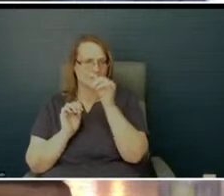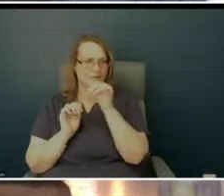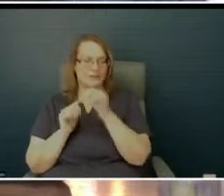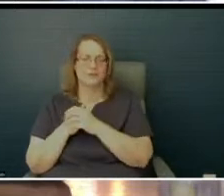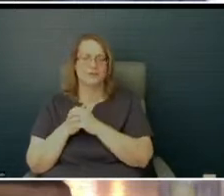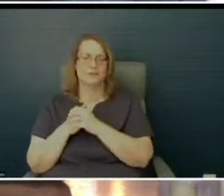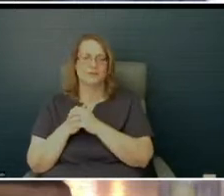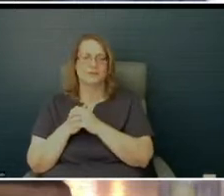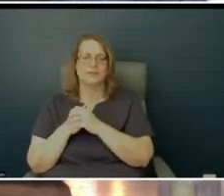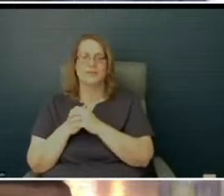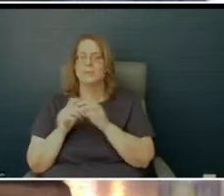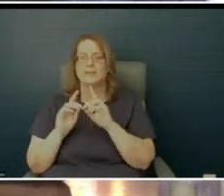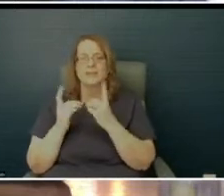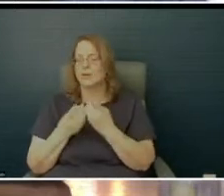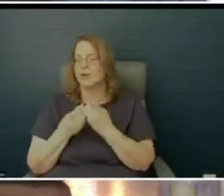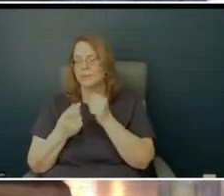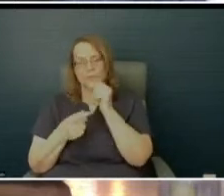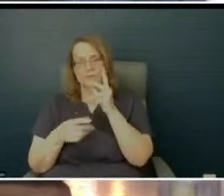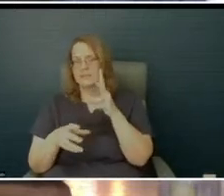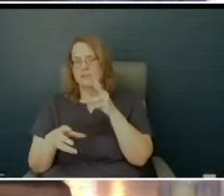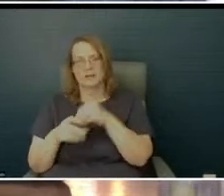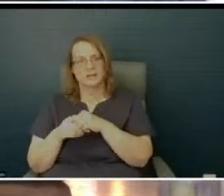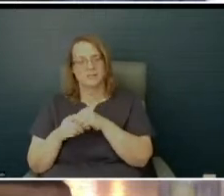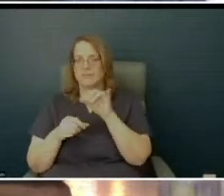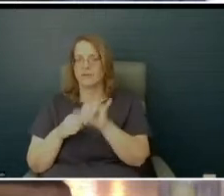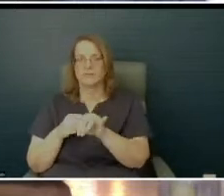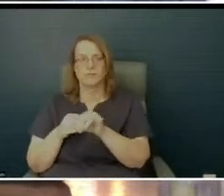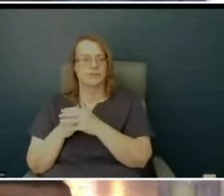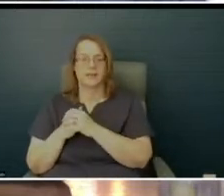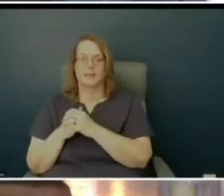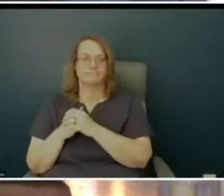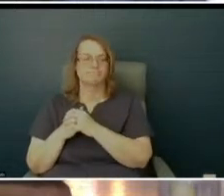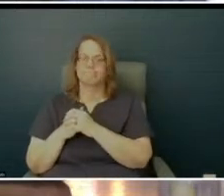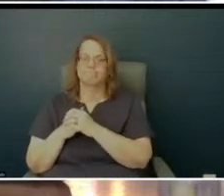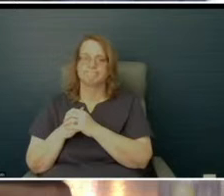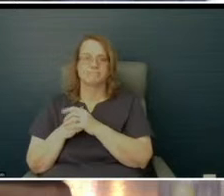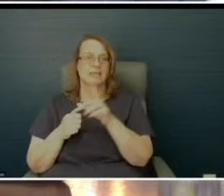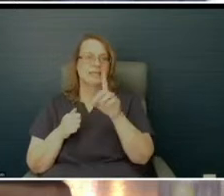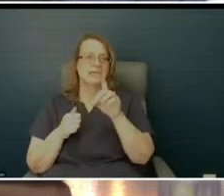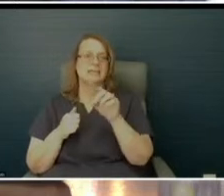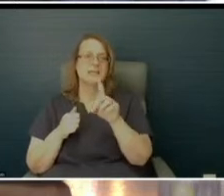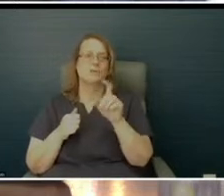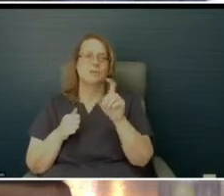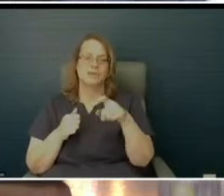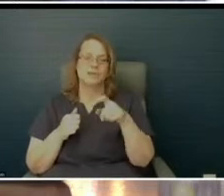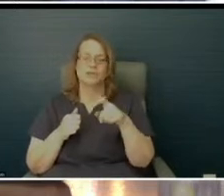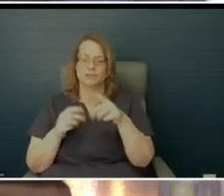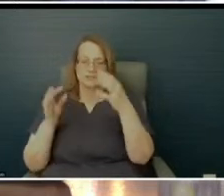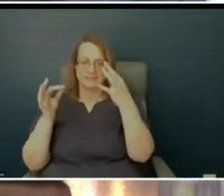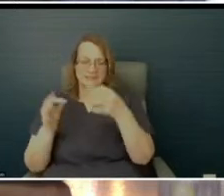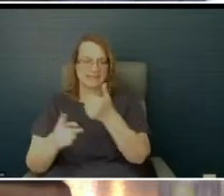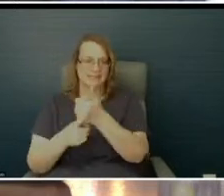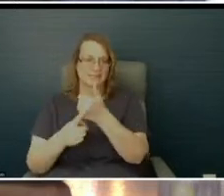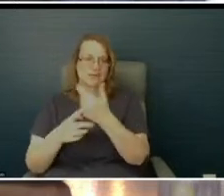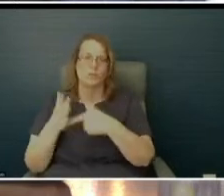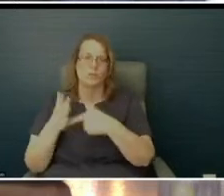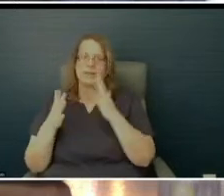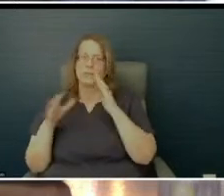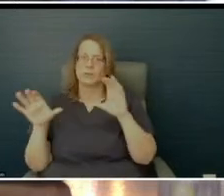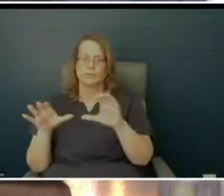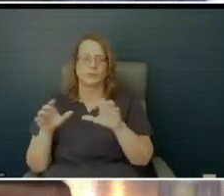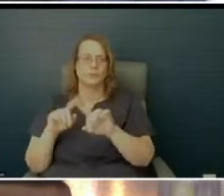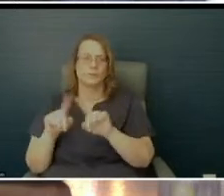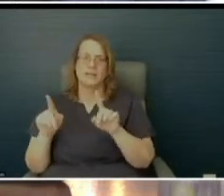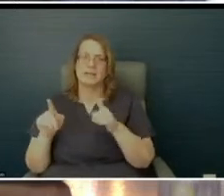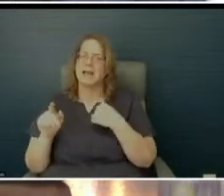the department, were not going to have anything to do with it, and DOD should make up its own mind as to what they're going to do. But I made it clear